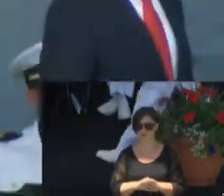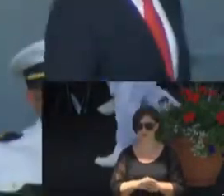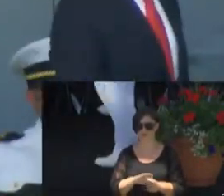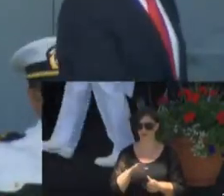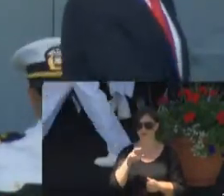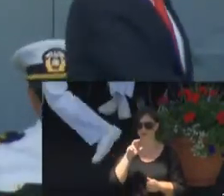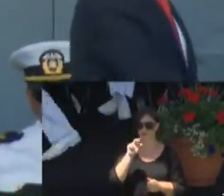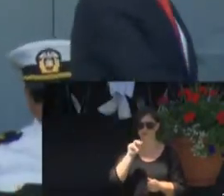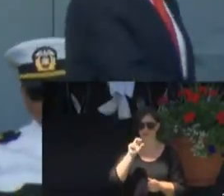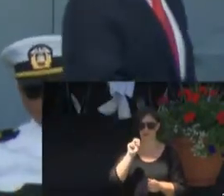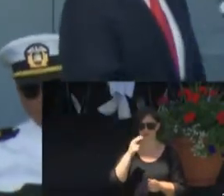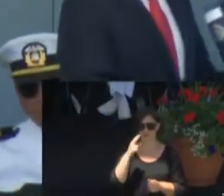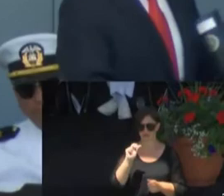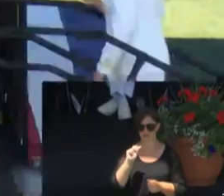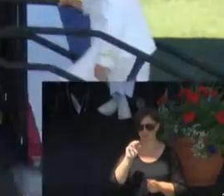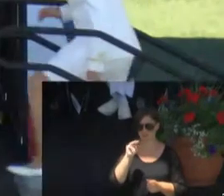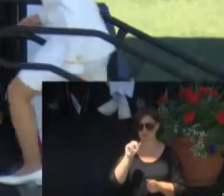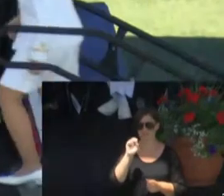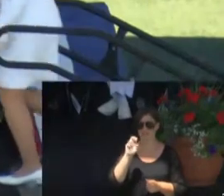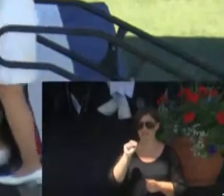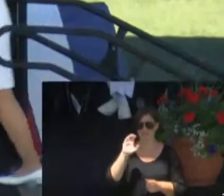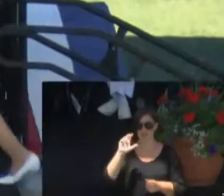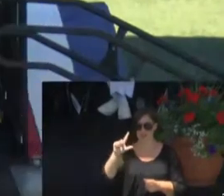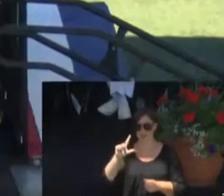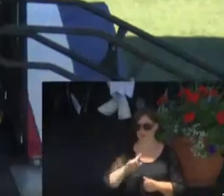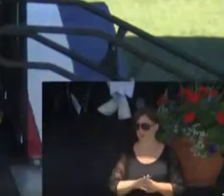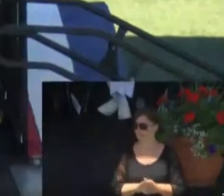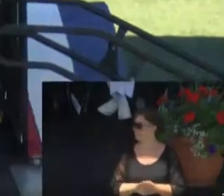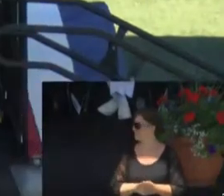Mache Olida Mason, cum laude.